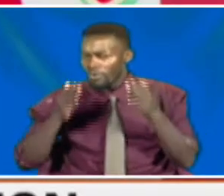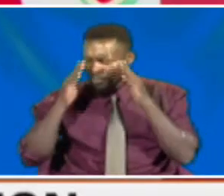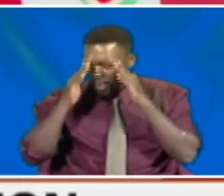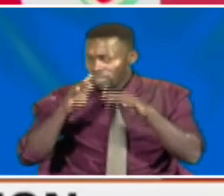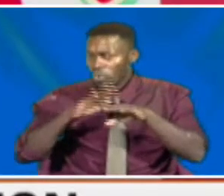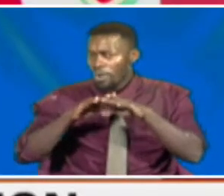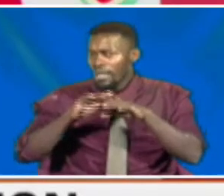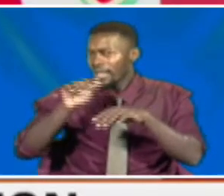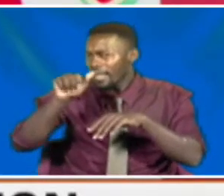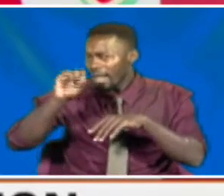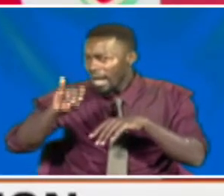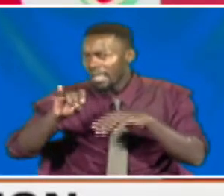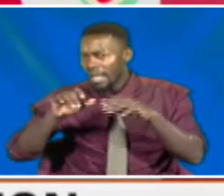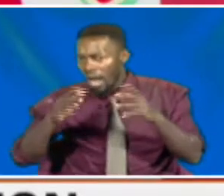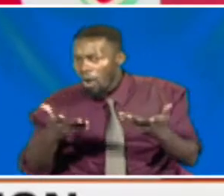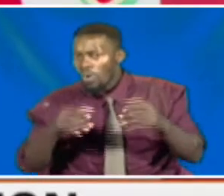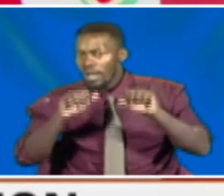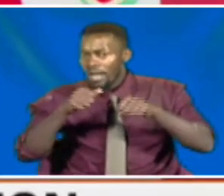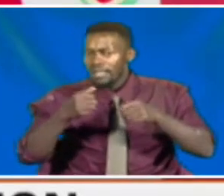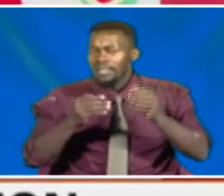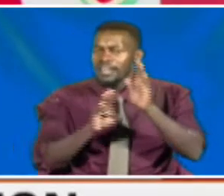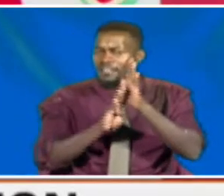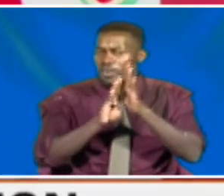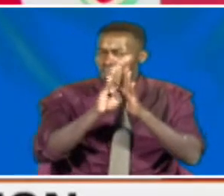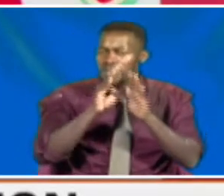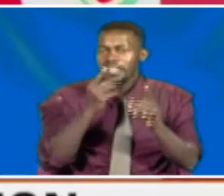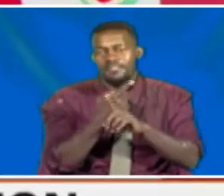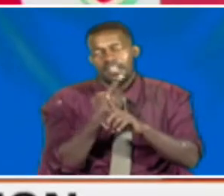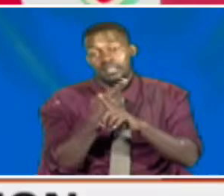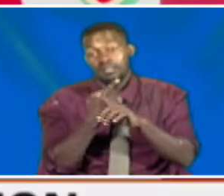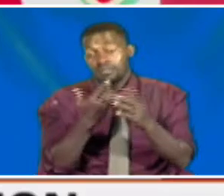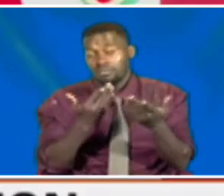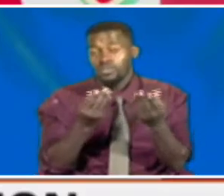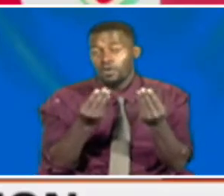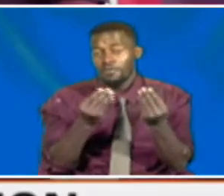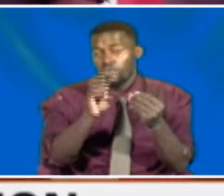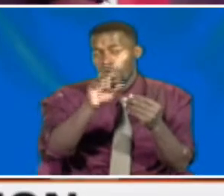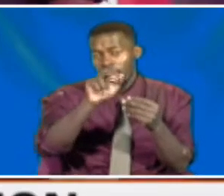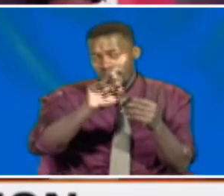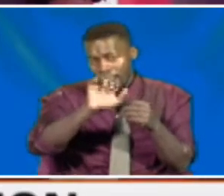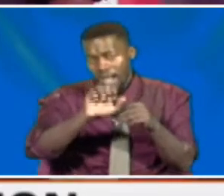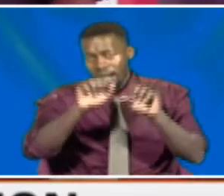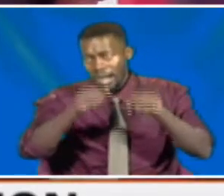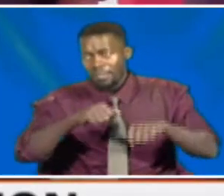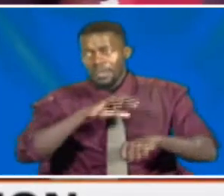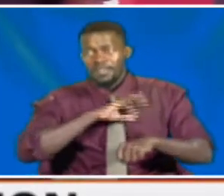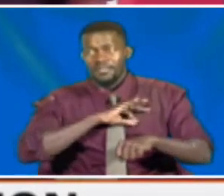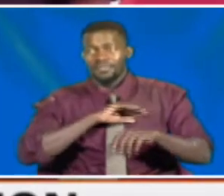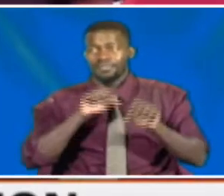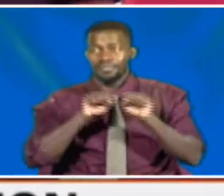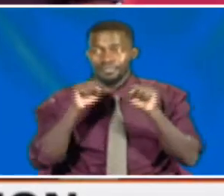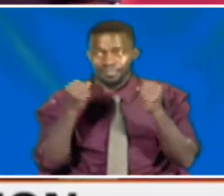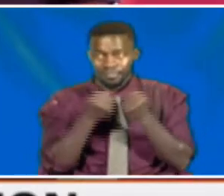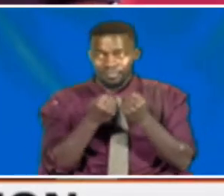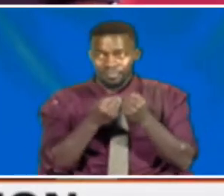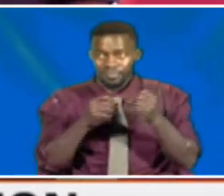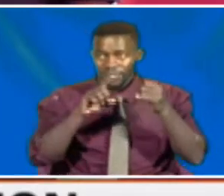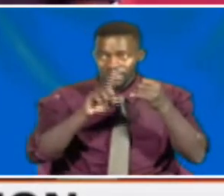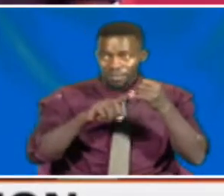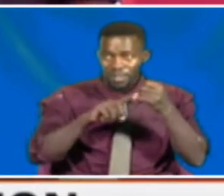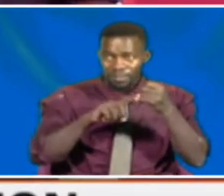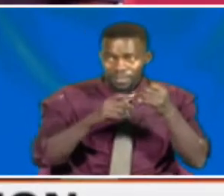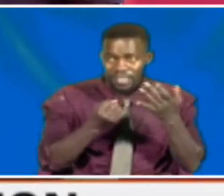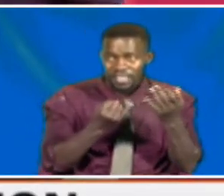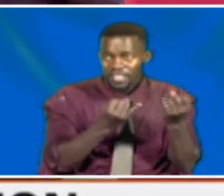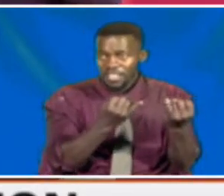be able to develop AI softwares and solutions that can better benefit the society. First of all, it was to introduce automation in terms